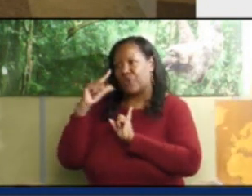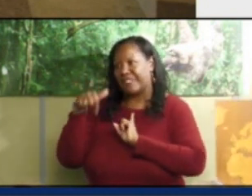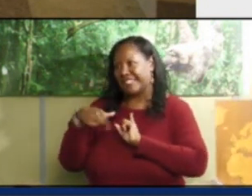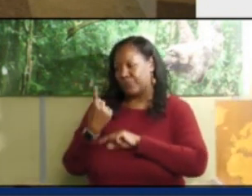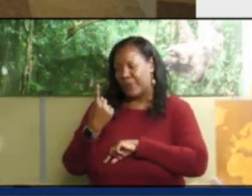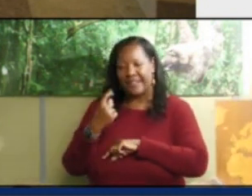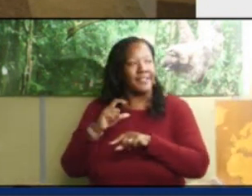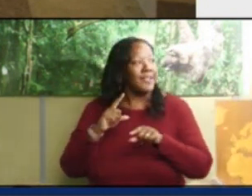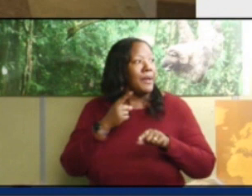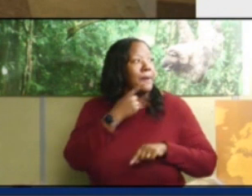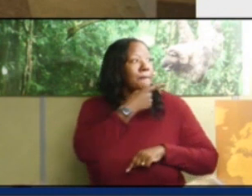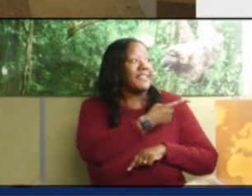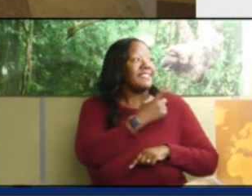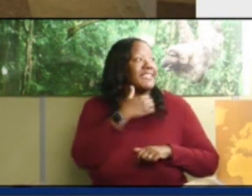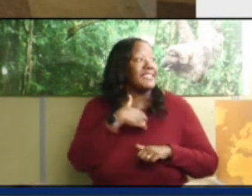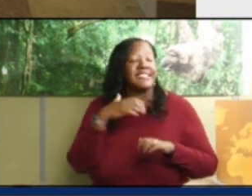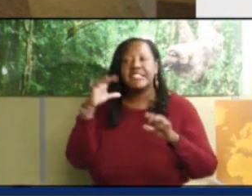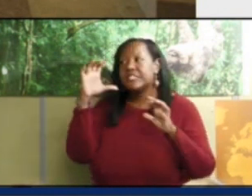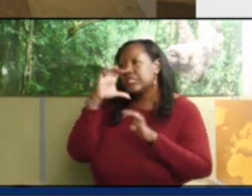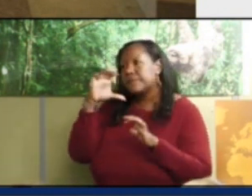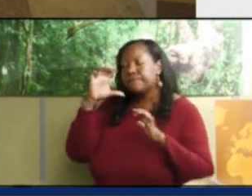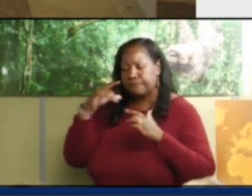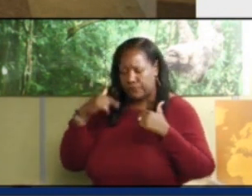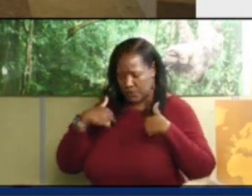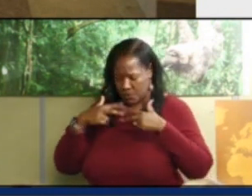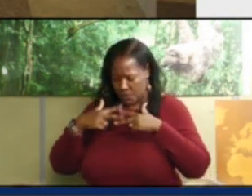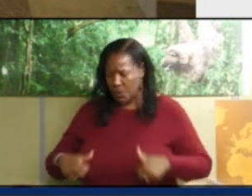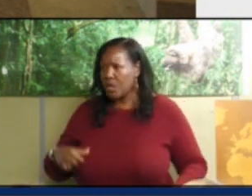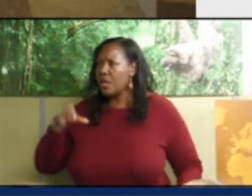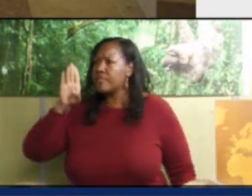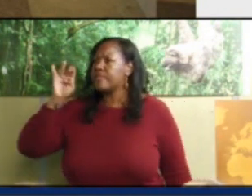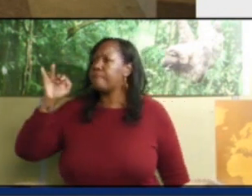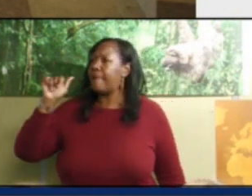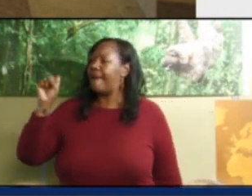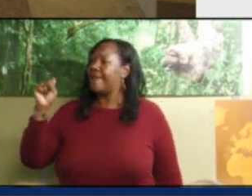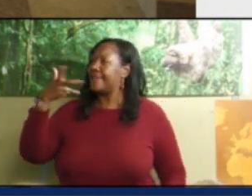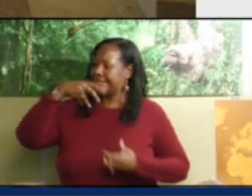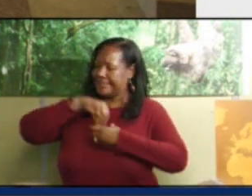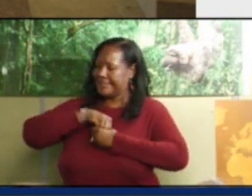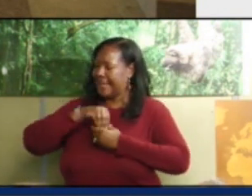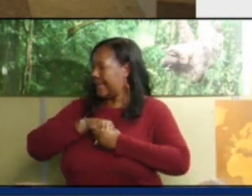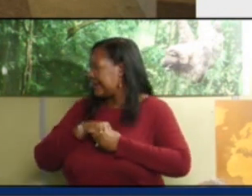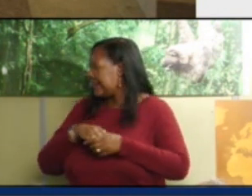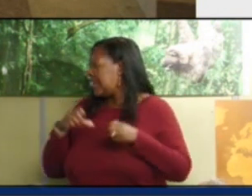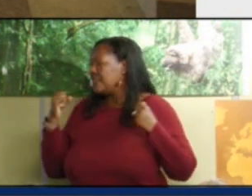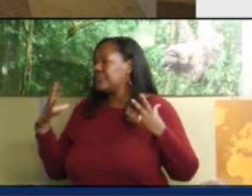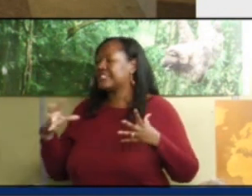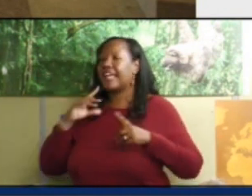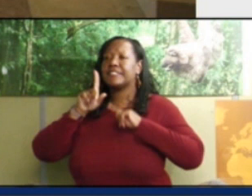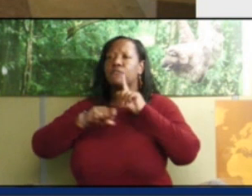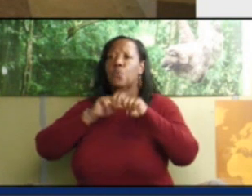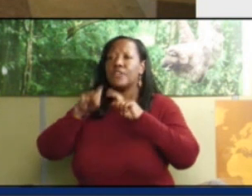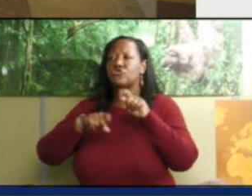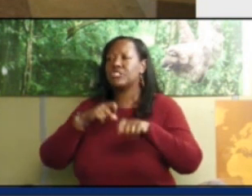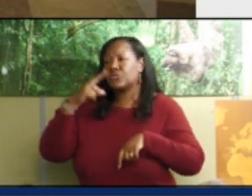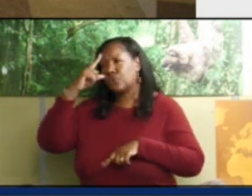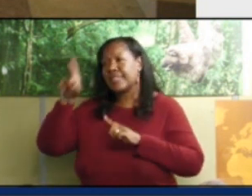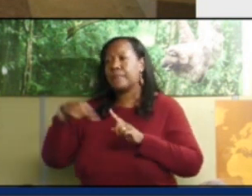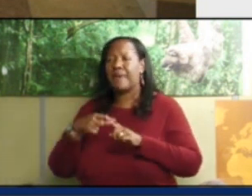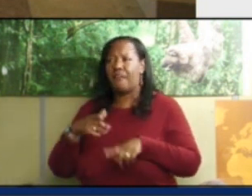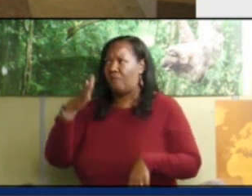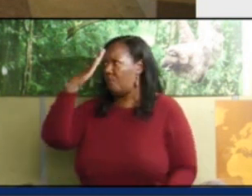of exploring the bias inside us, and there's a lot of questions that make you think about, well, why is it that